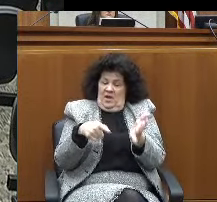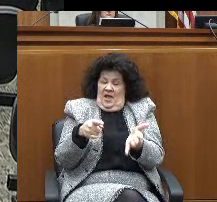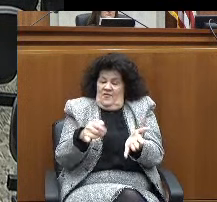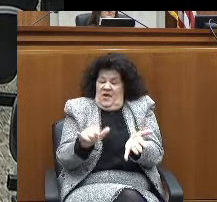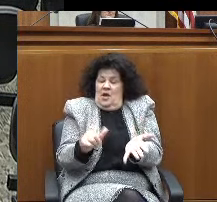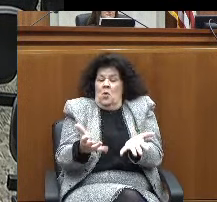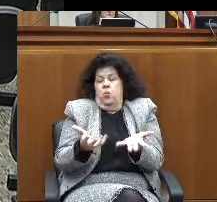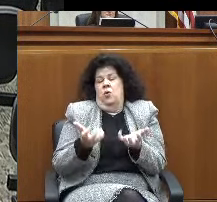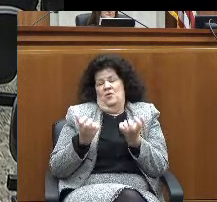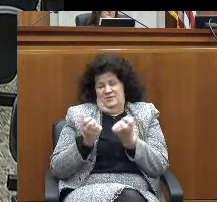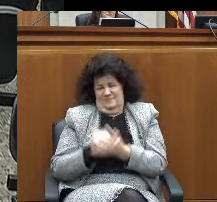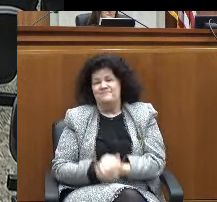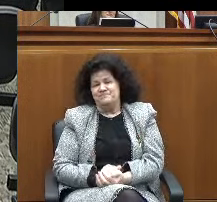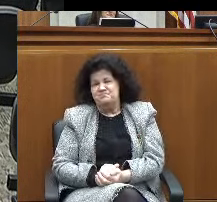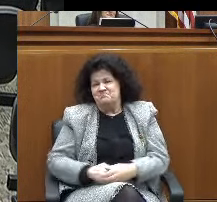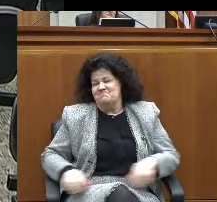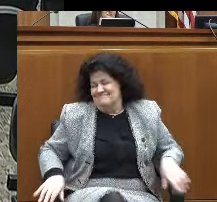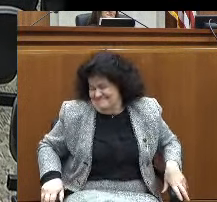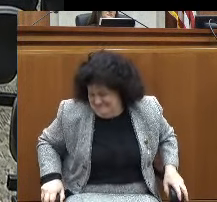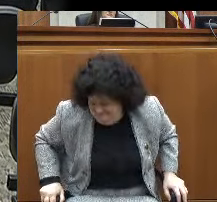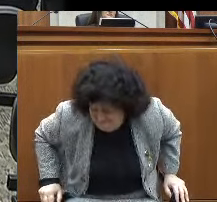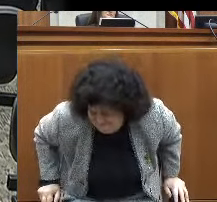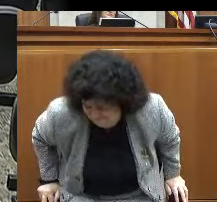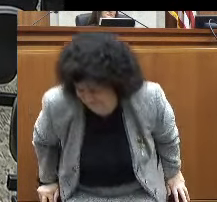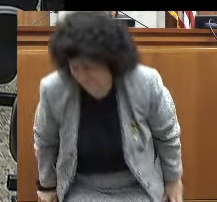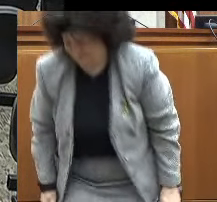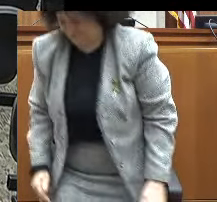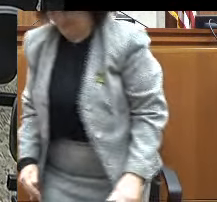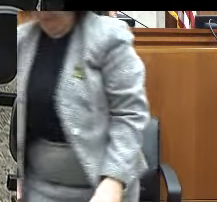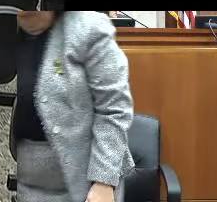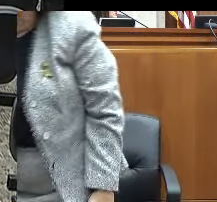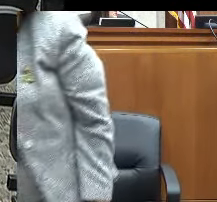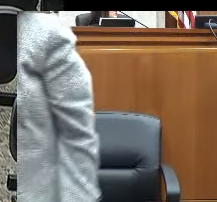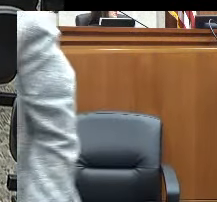in life and give them the tools for it.